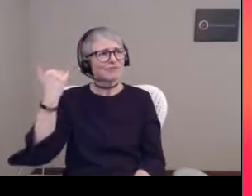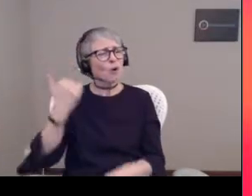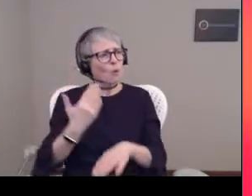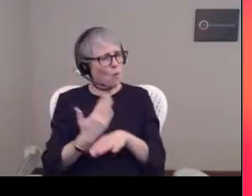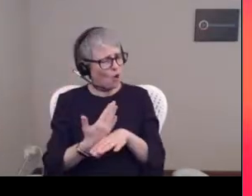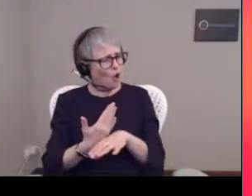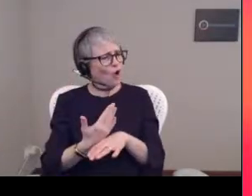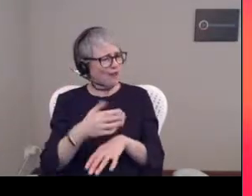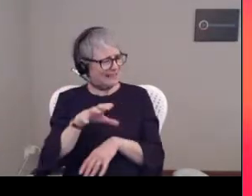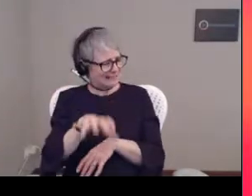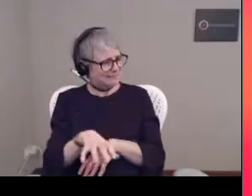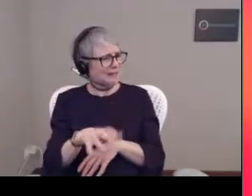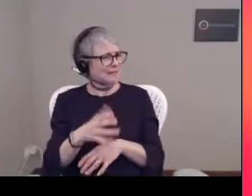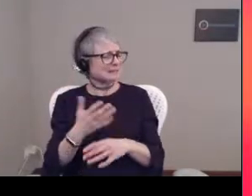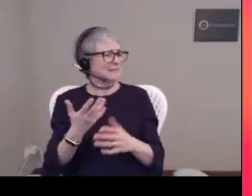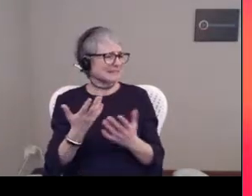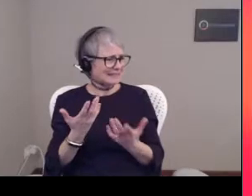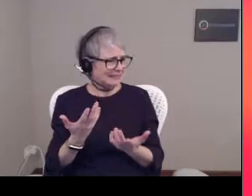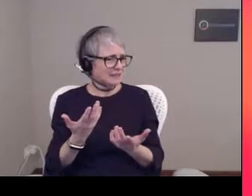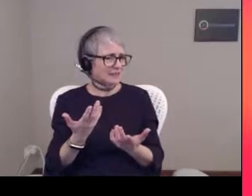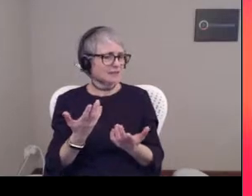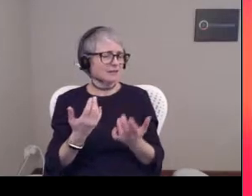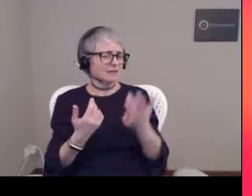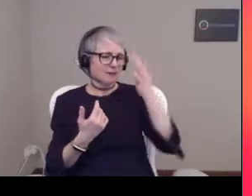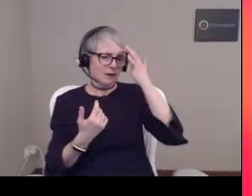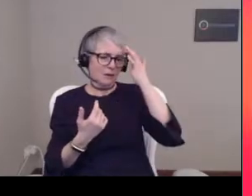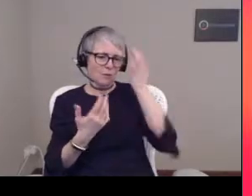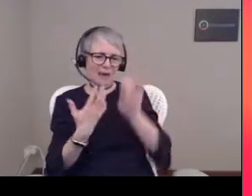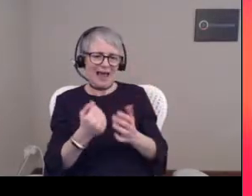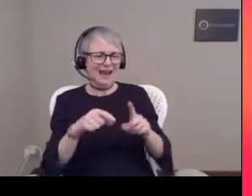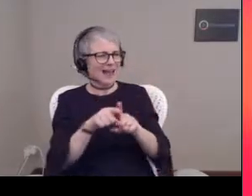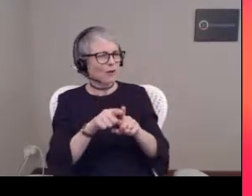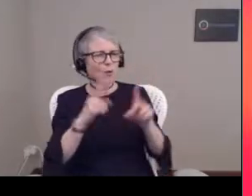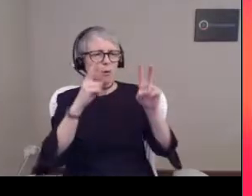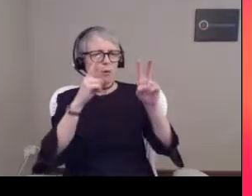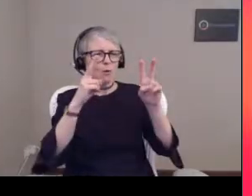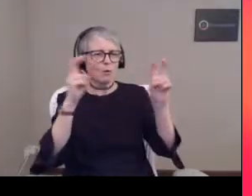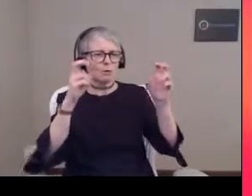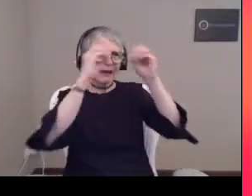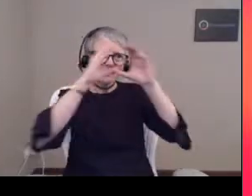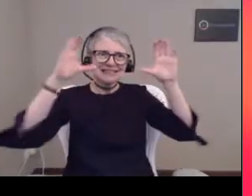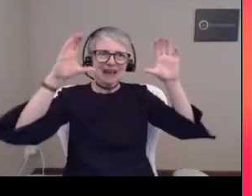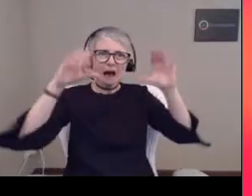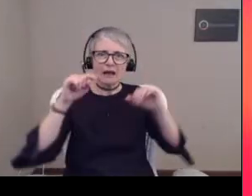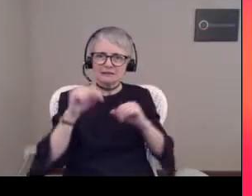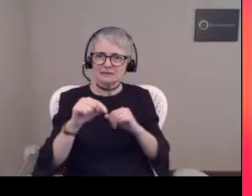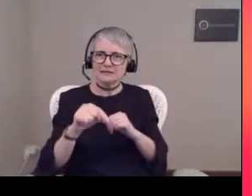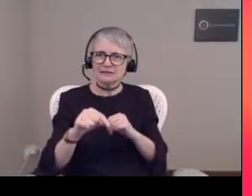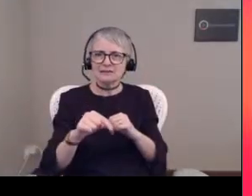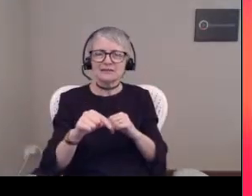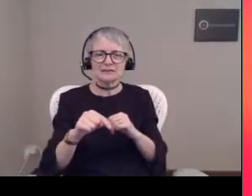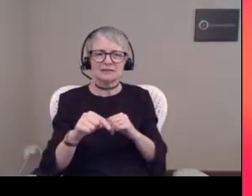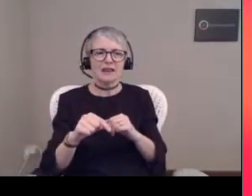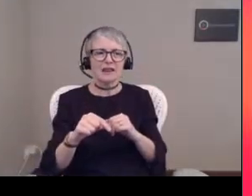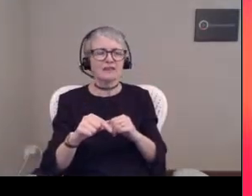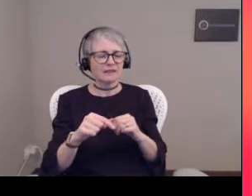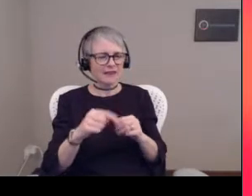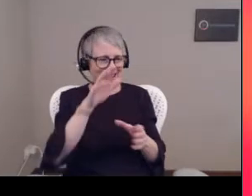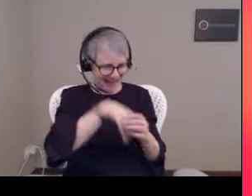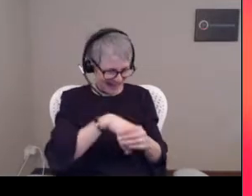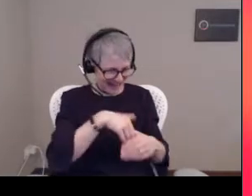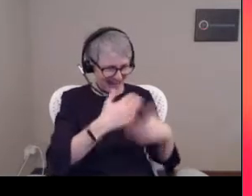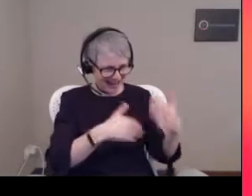Insight, which is where you could apply to be part of our Insight talent pool, and then you would get the first chance to be part of